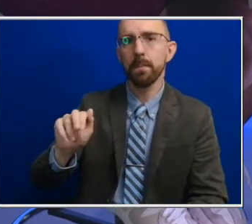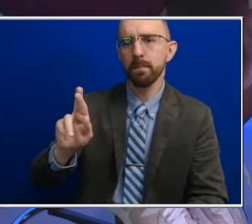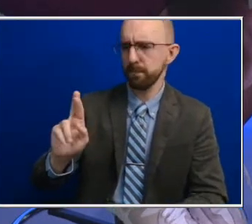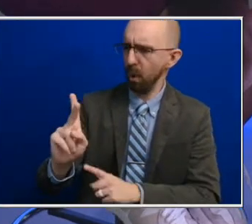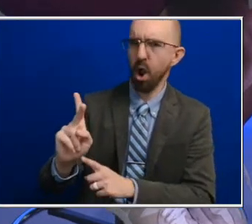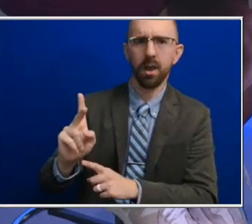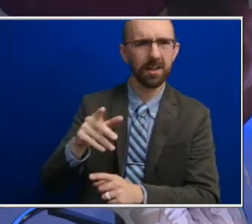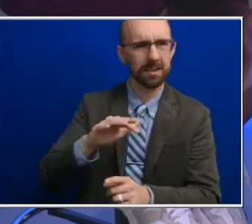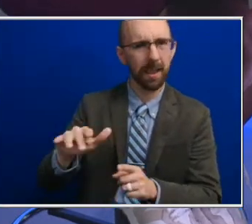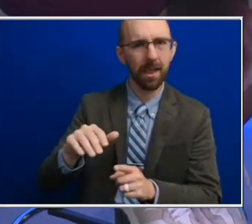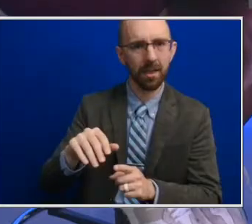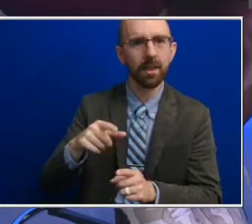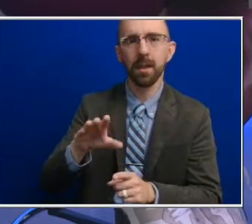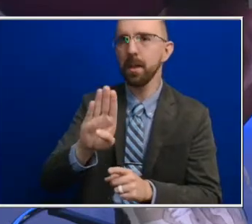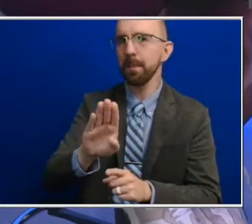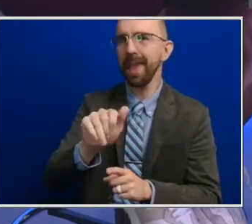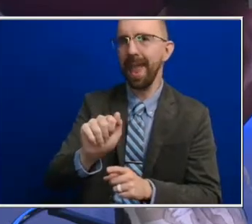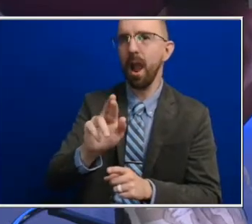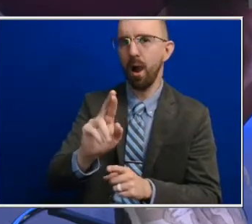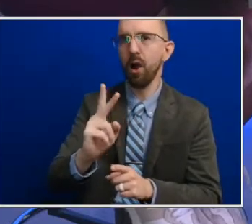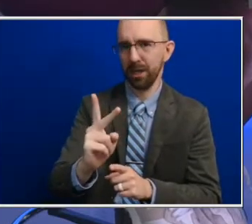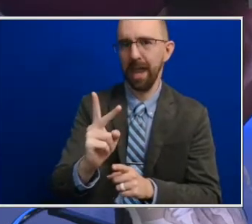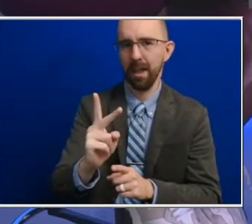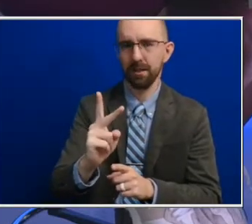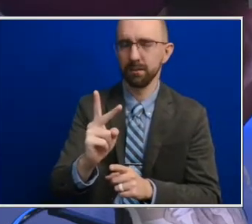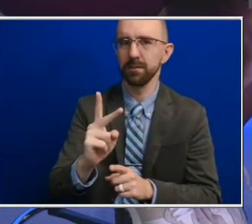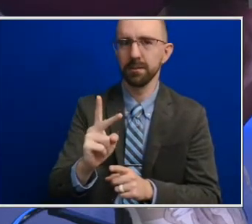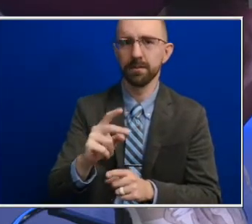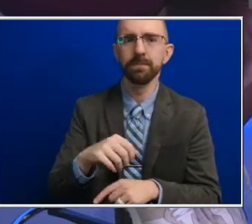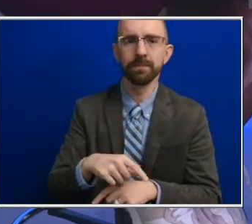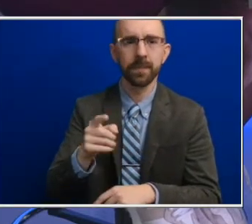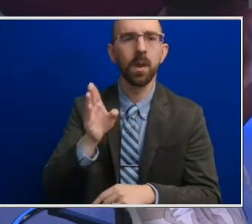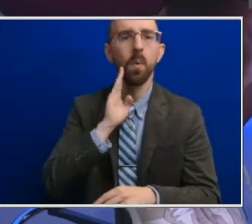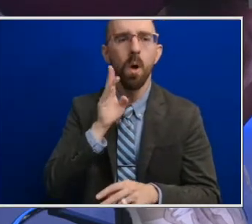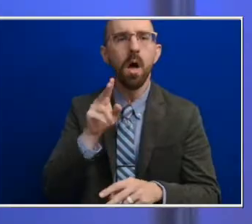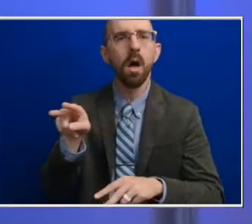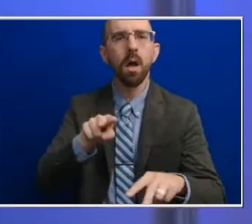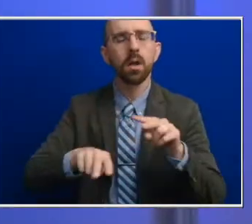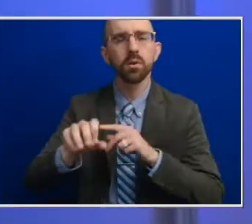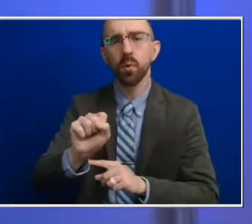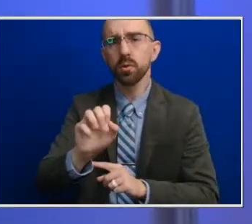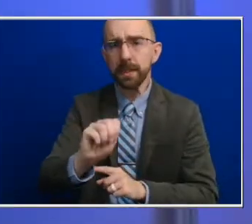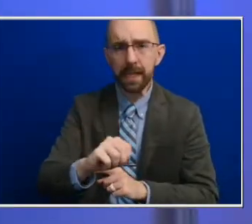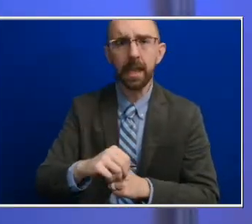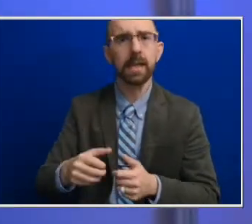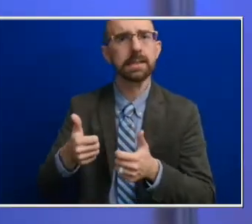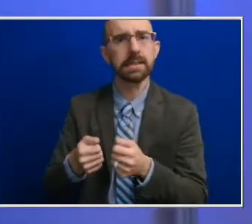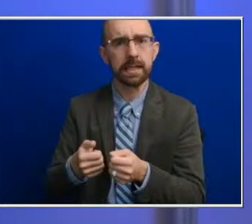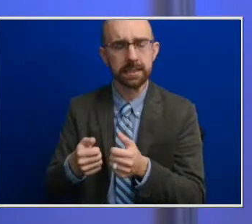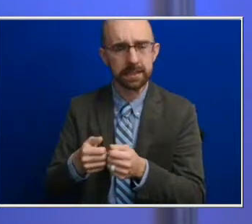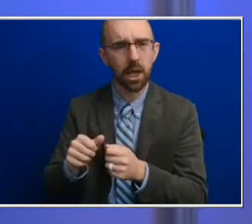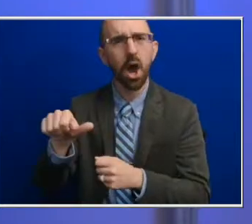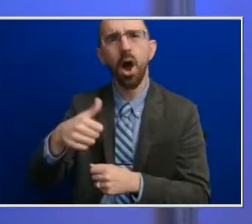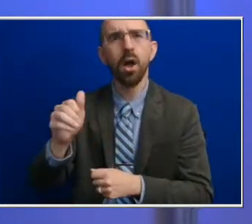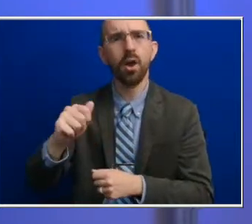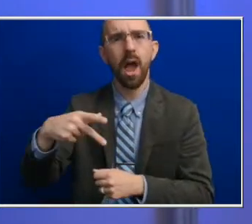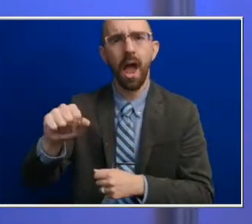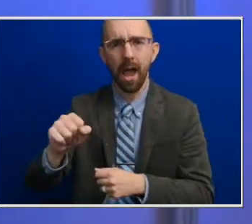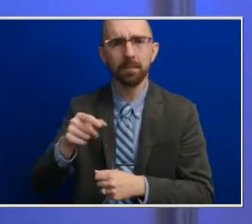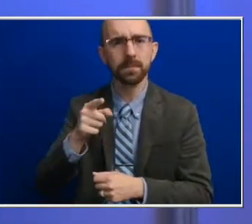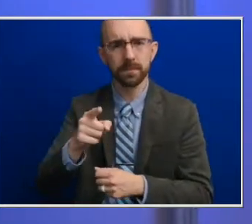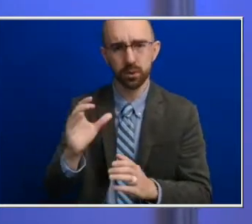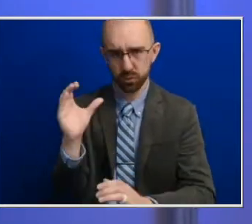it? B-A-R-K. B-A-R-K. It will monitor social media, text messaging, other apps, what you're